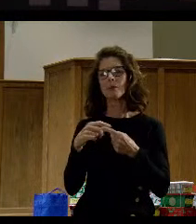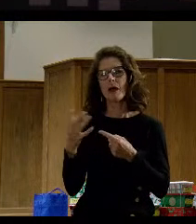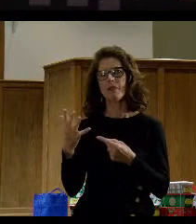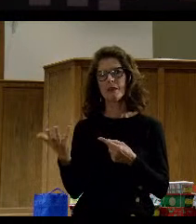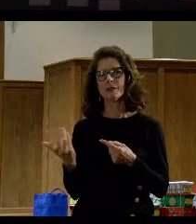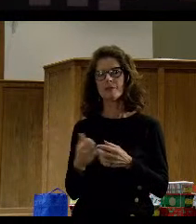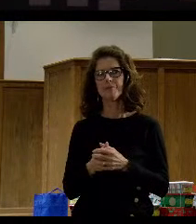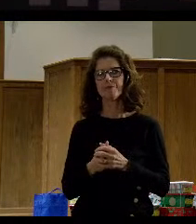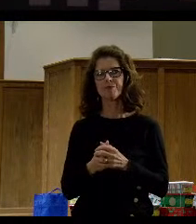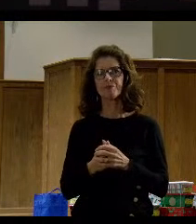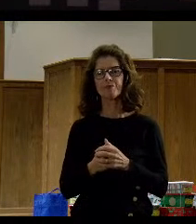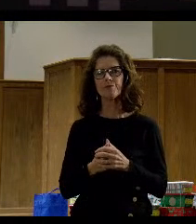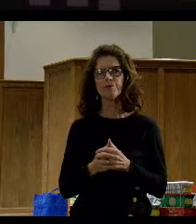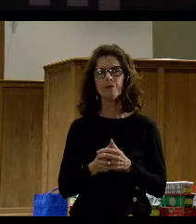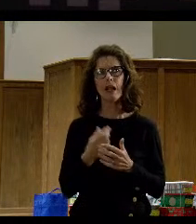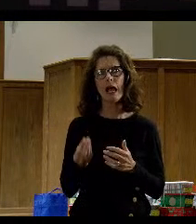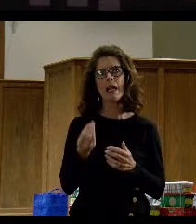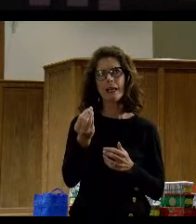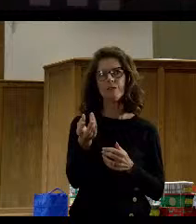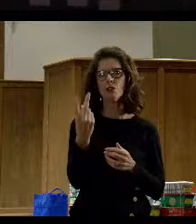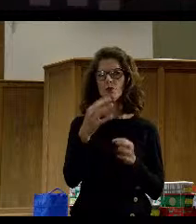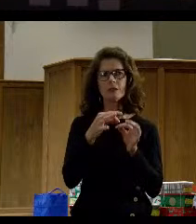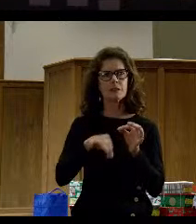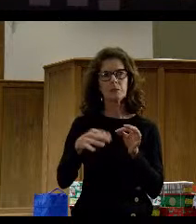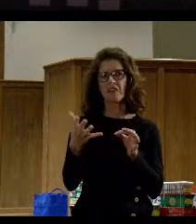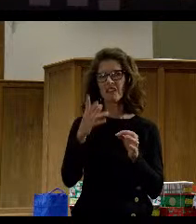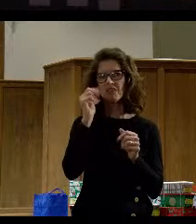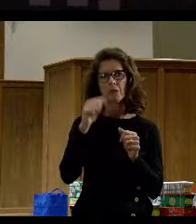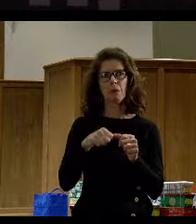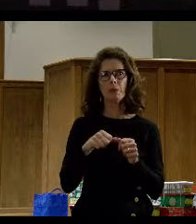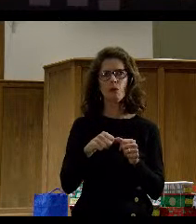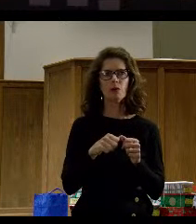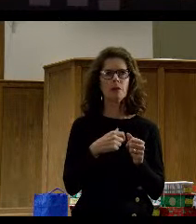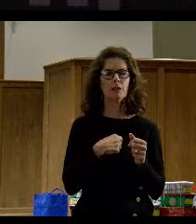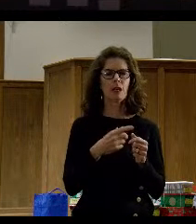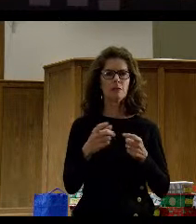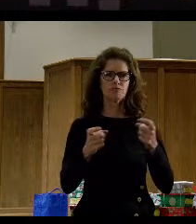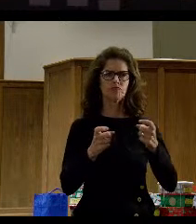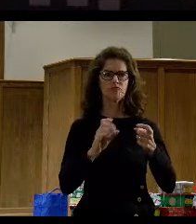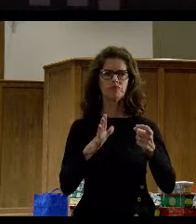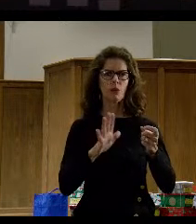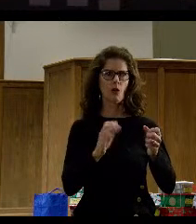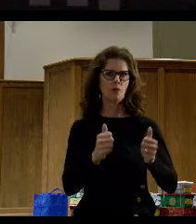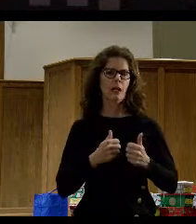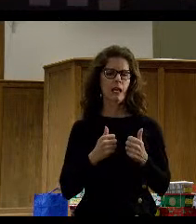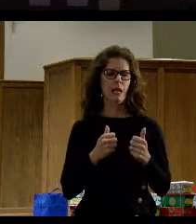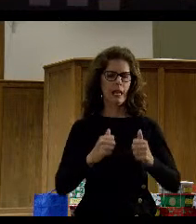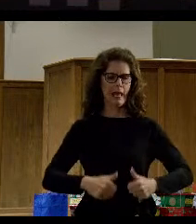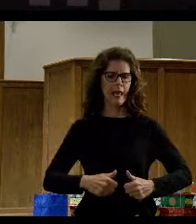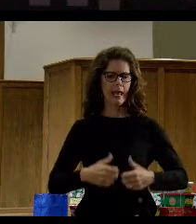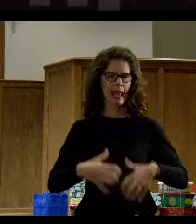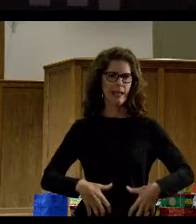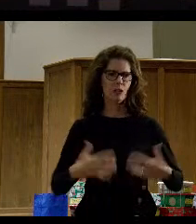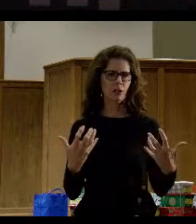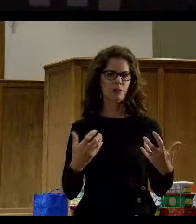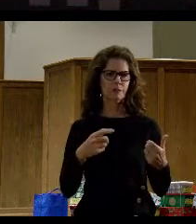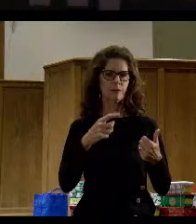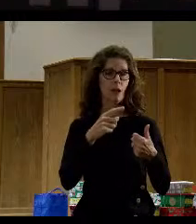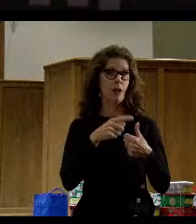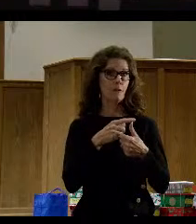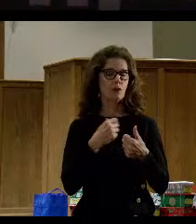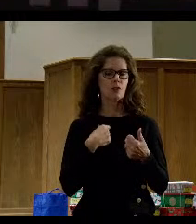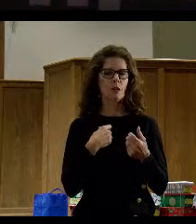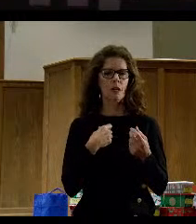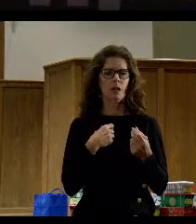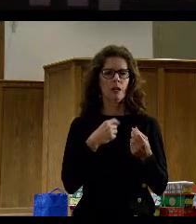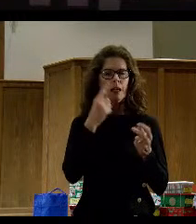you two very simple things to remember when it comes to dealing with your own anger. And the first was just to choose to be